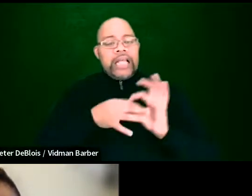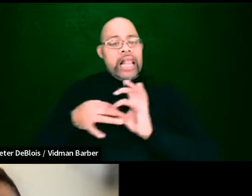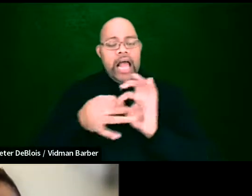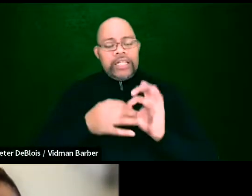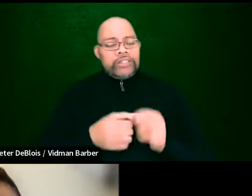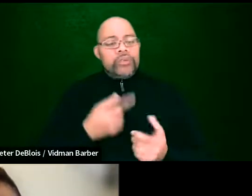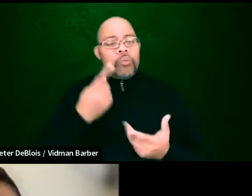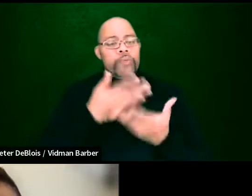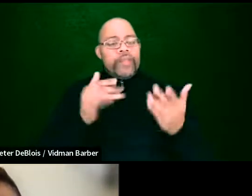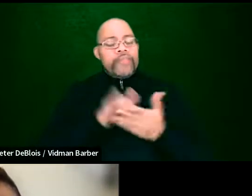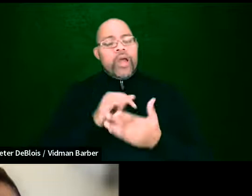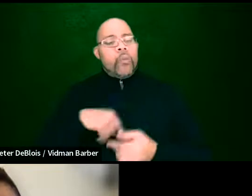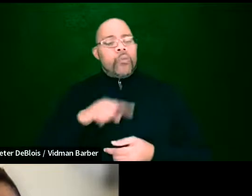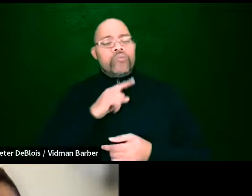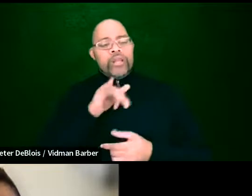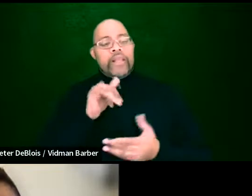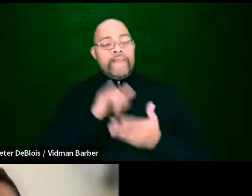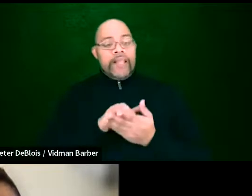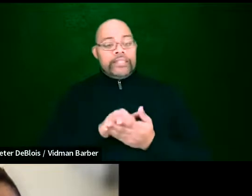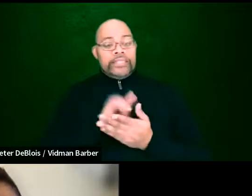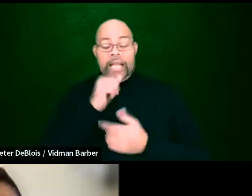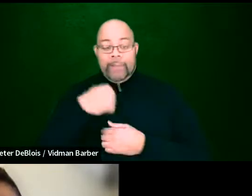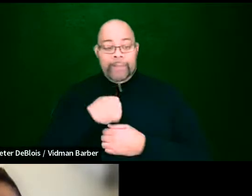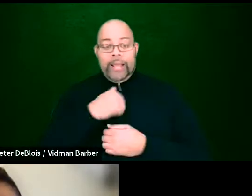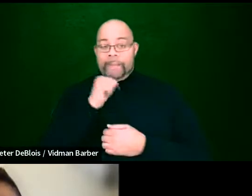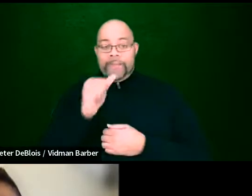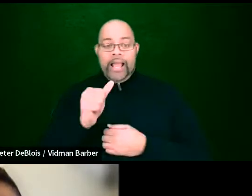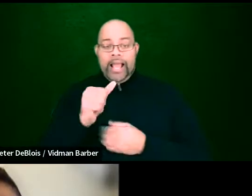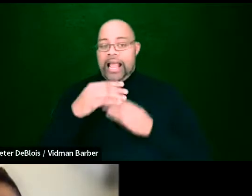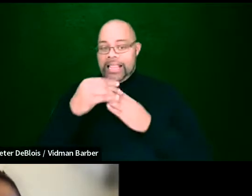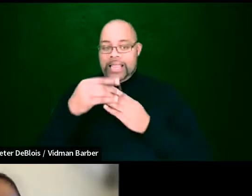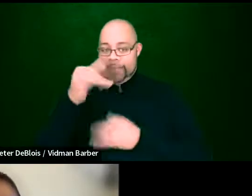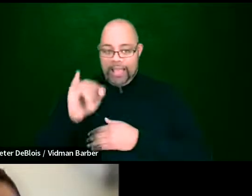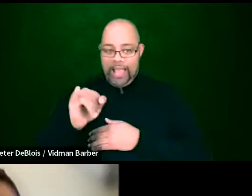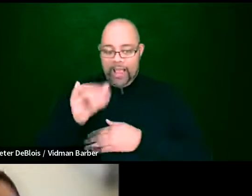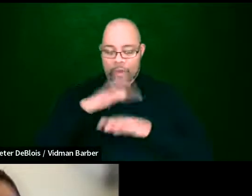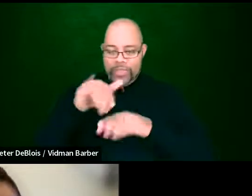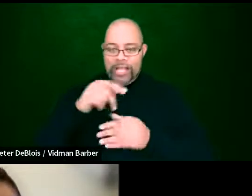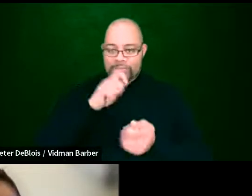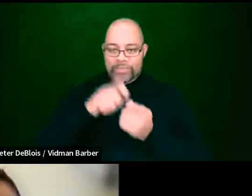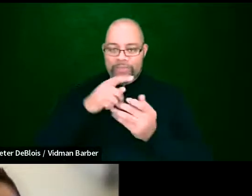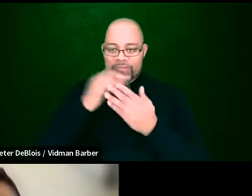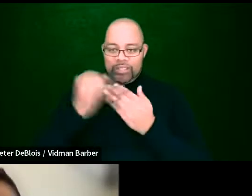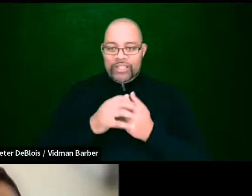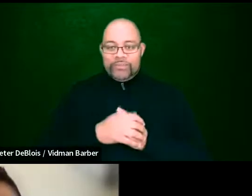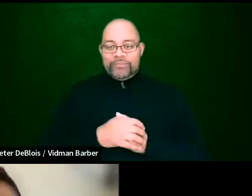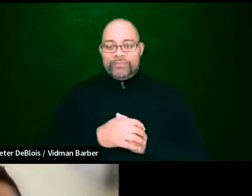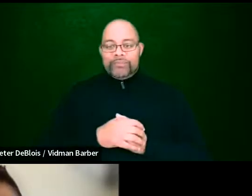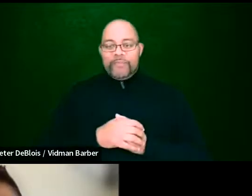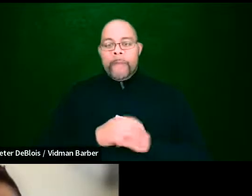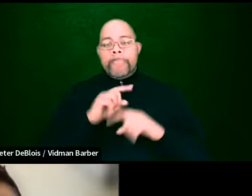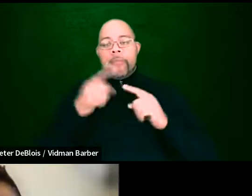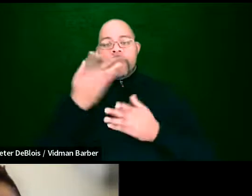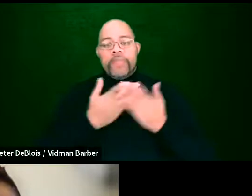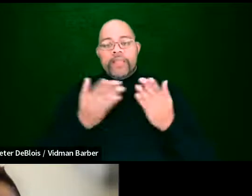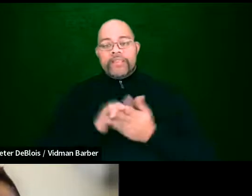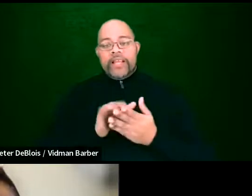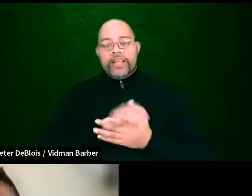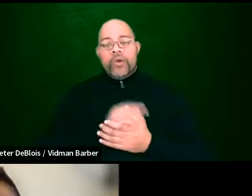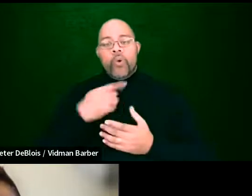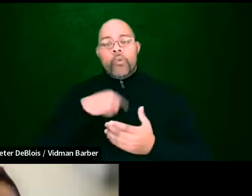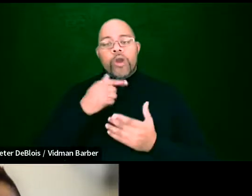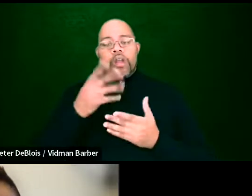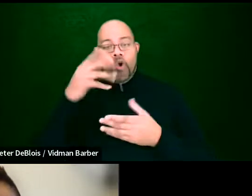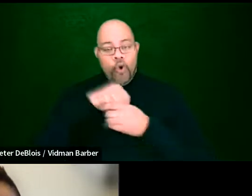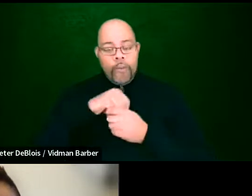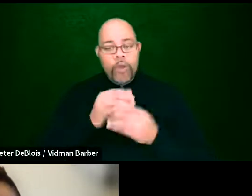things that we really, and this isn't me because I'm not the lead PI on that particular project, but one of the things that we